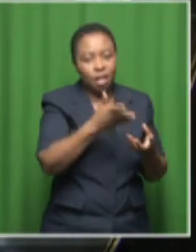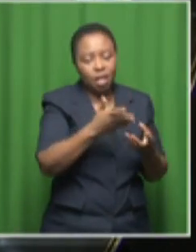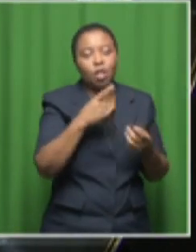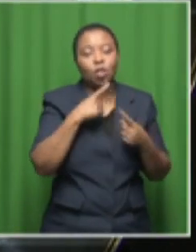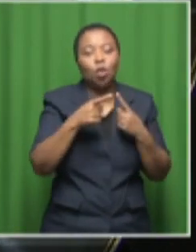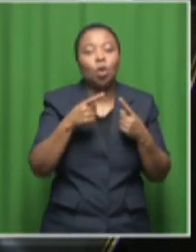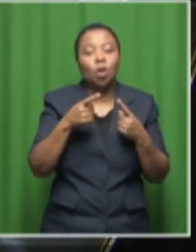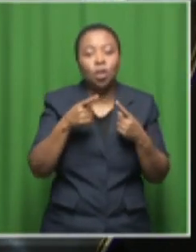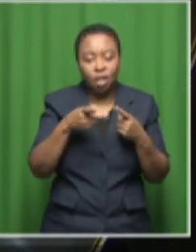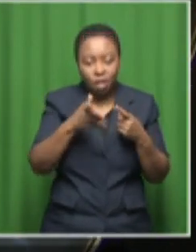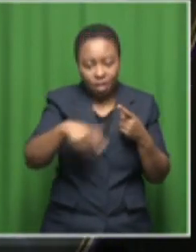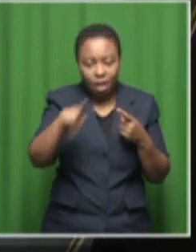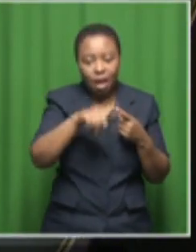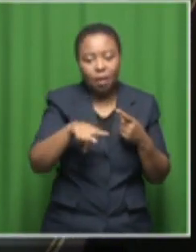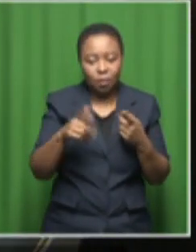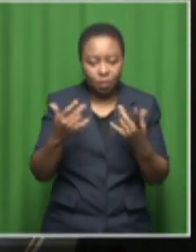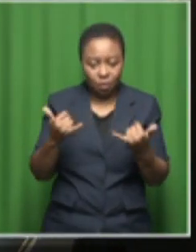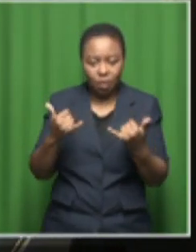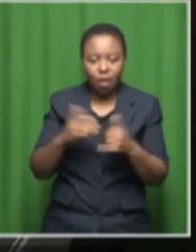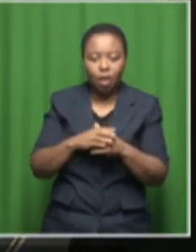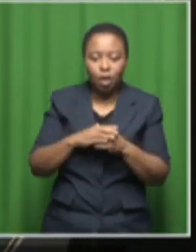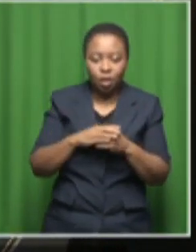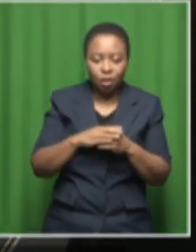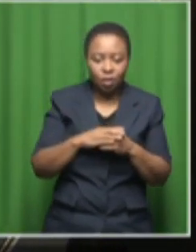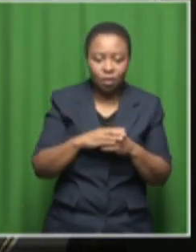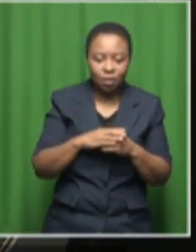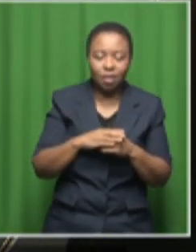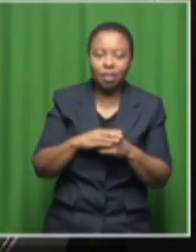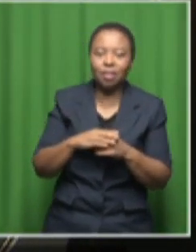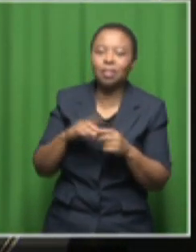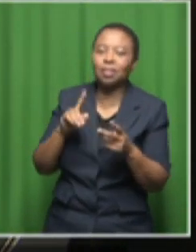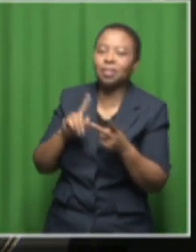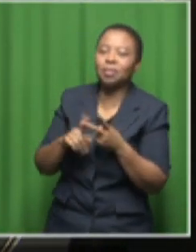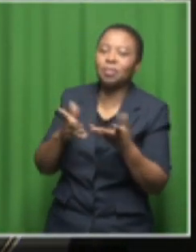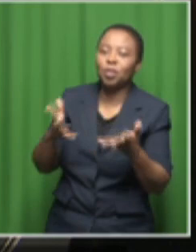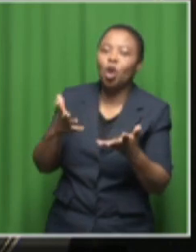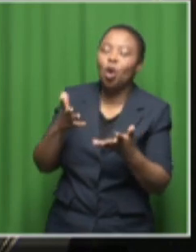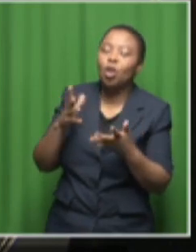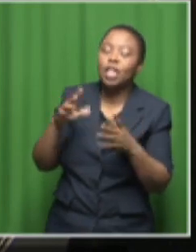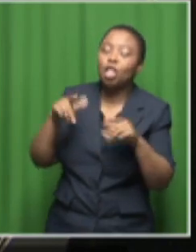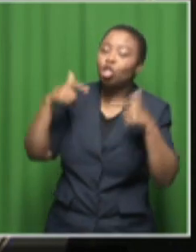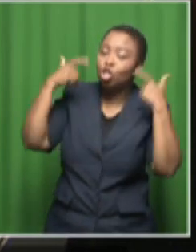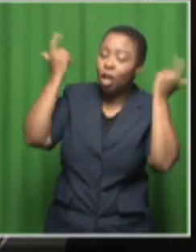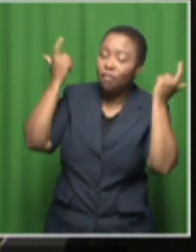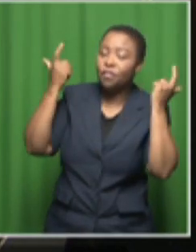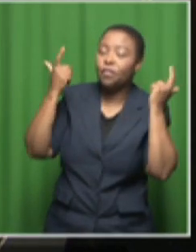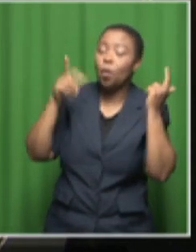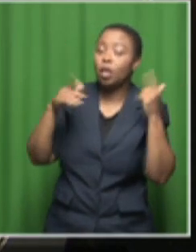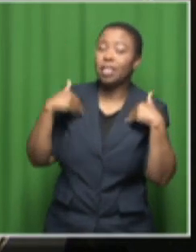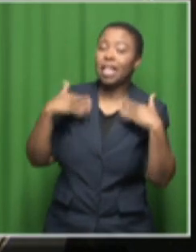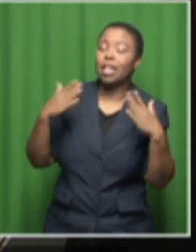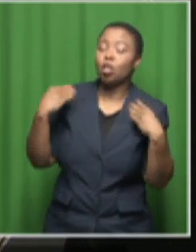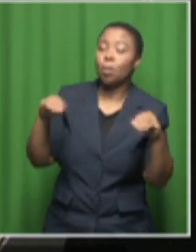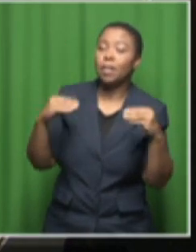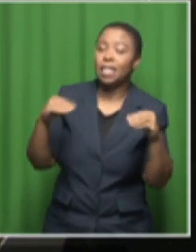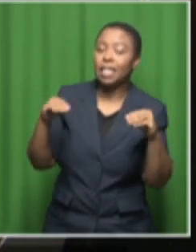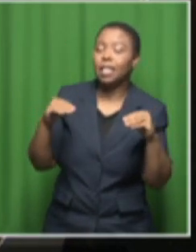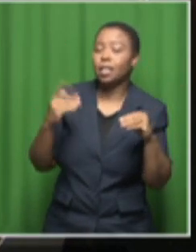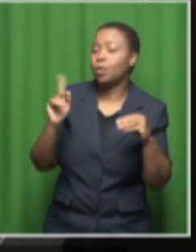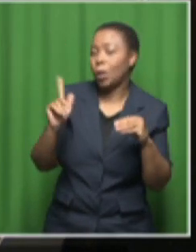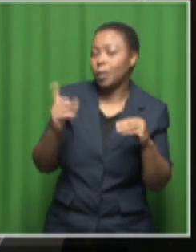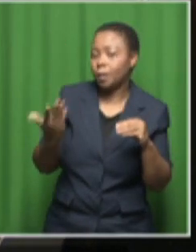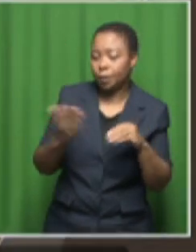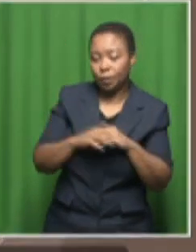issues with yes, of course. So what's the most difficult part of being a chef? and having started your own business?